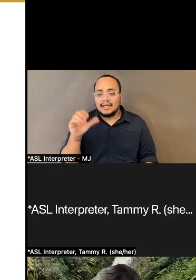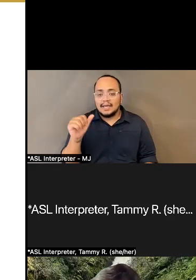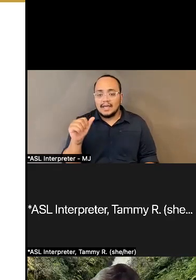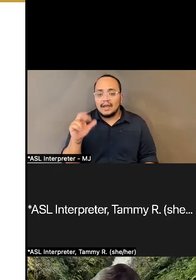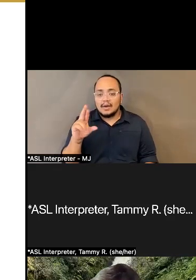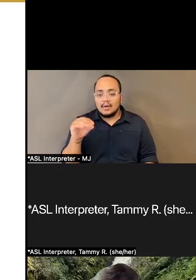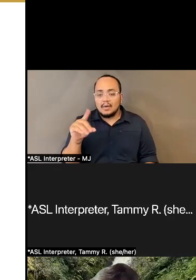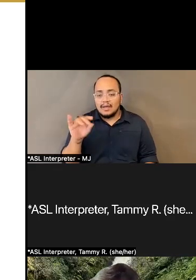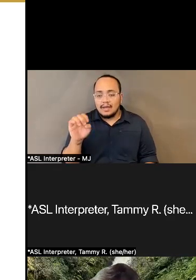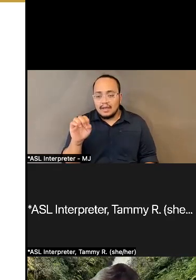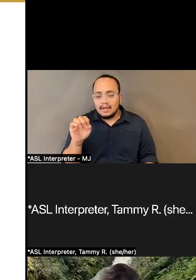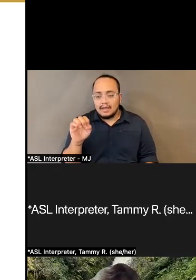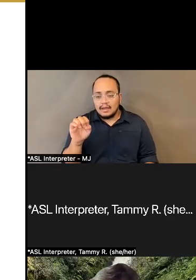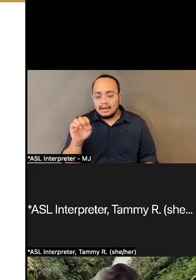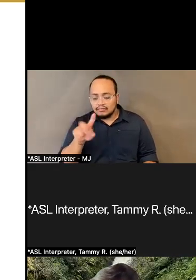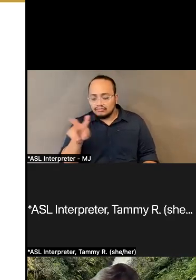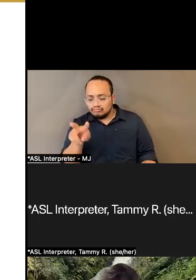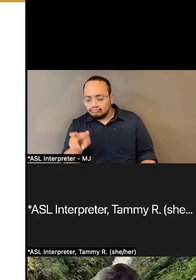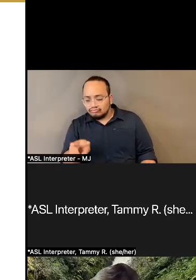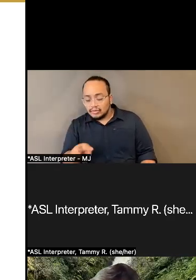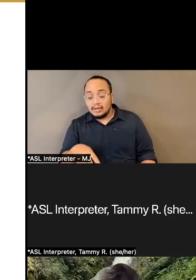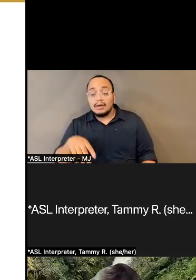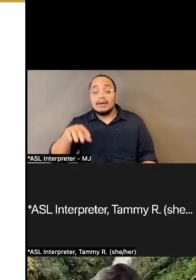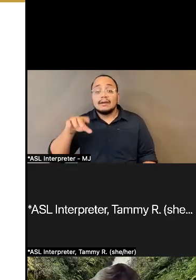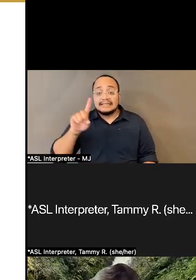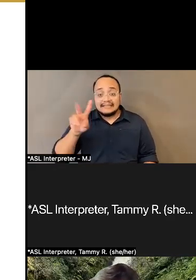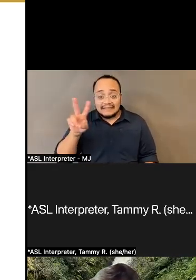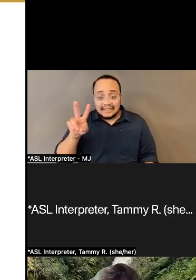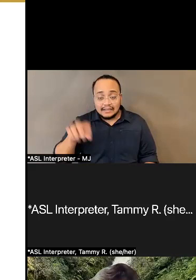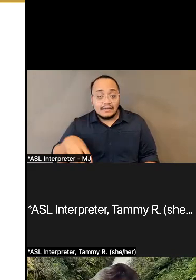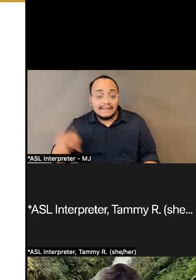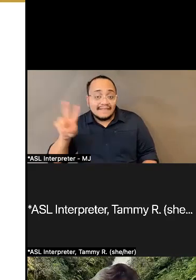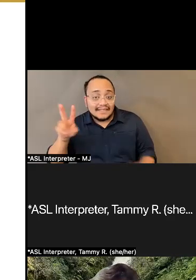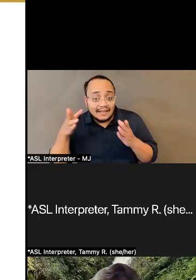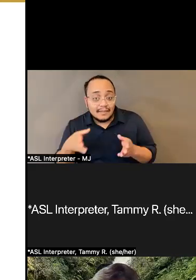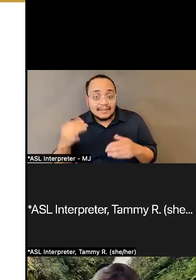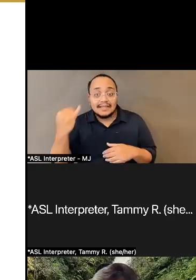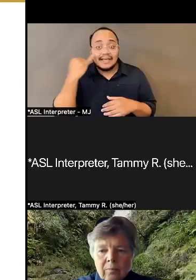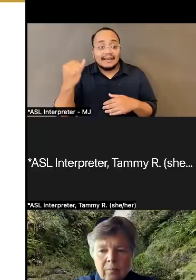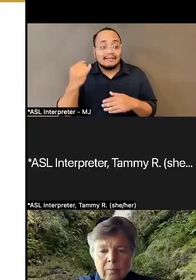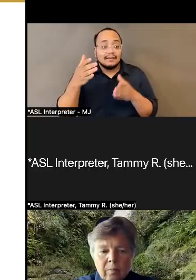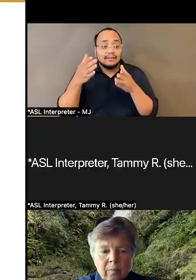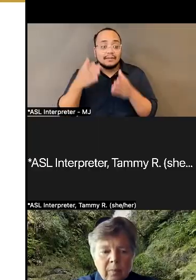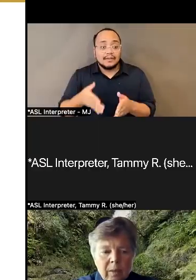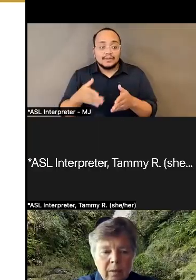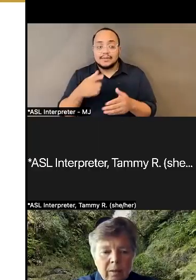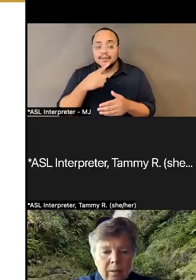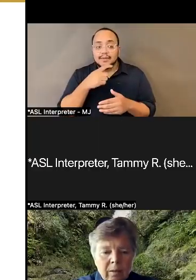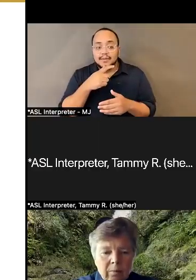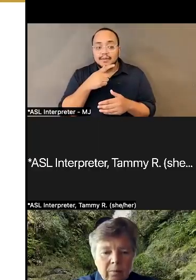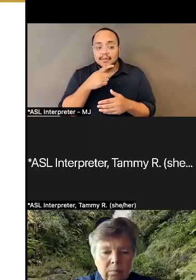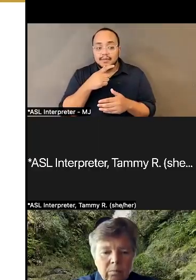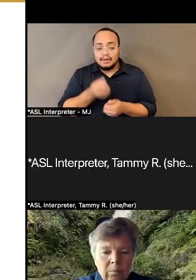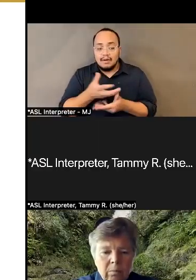How are victims of DV handled when the perpetrator is not Native American? Well, it depends on where